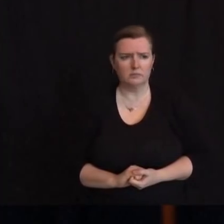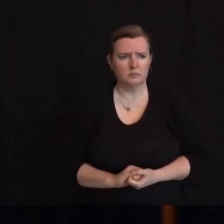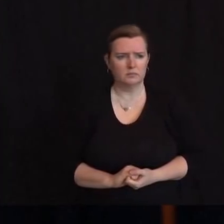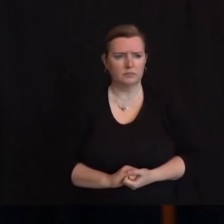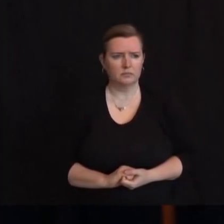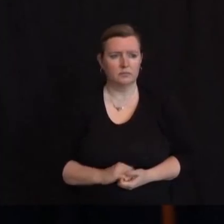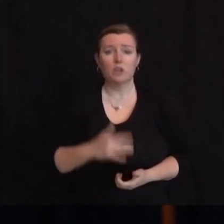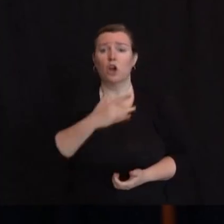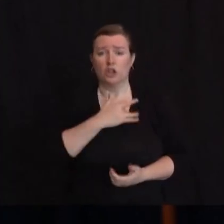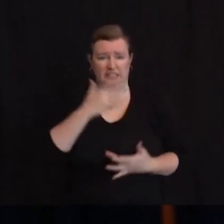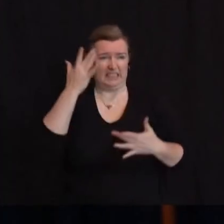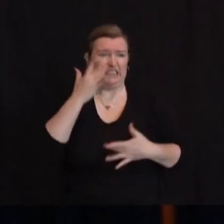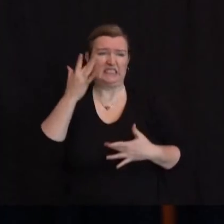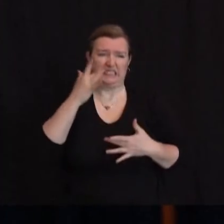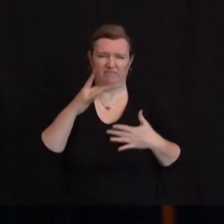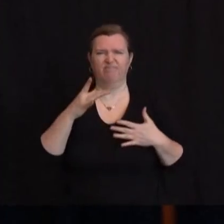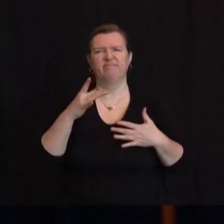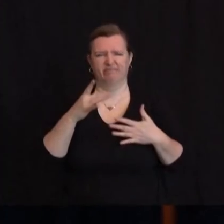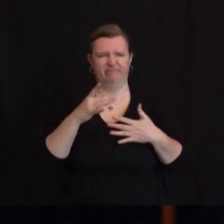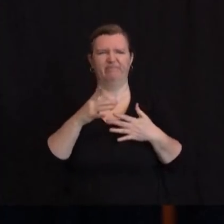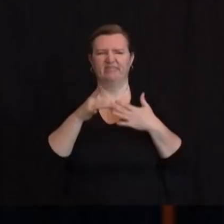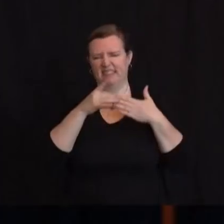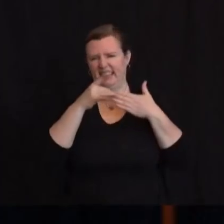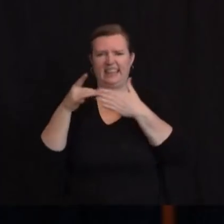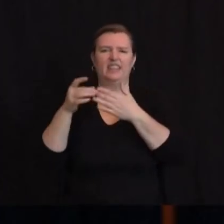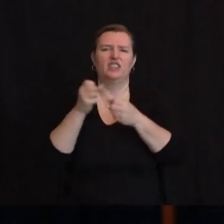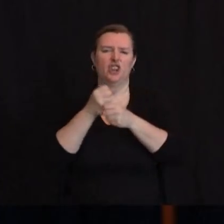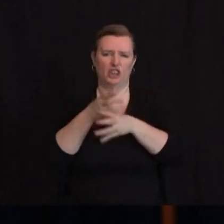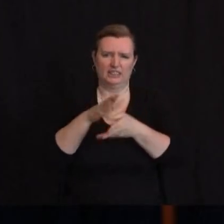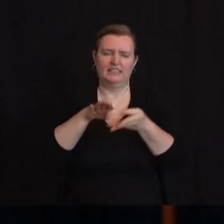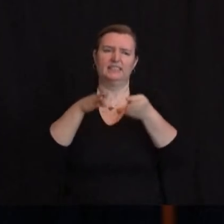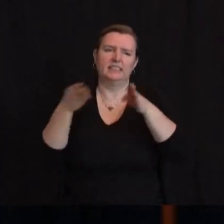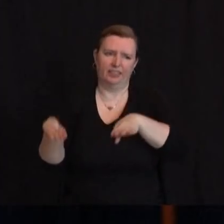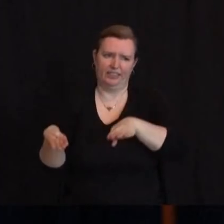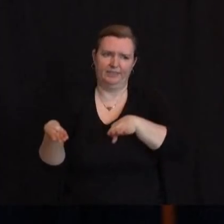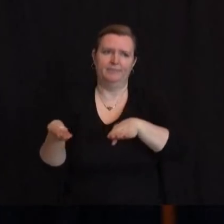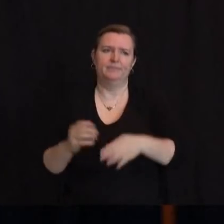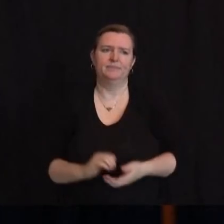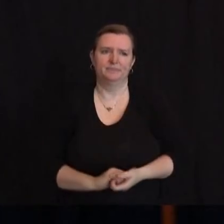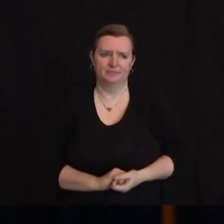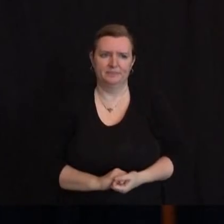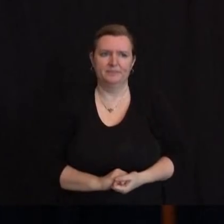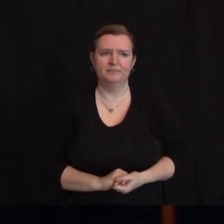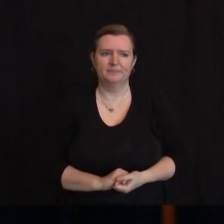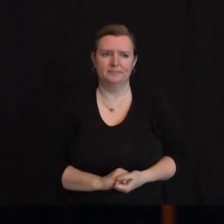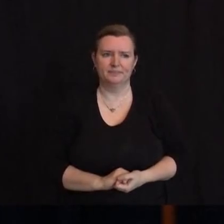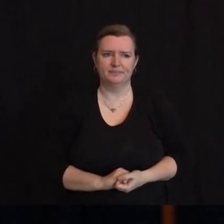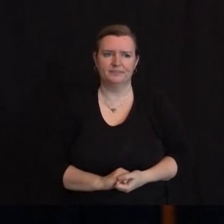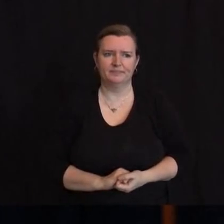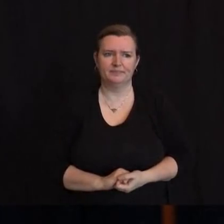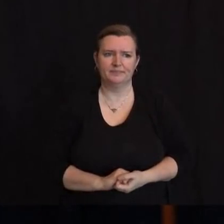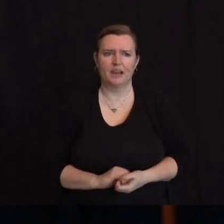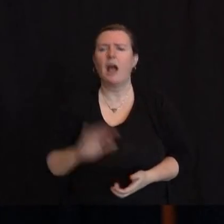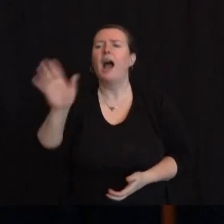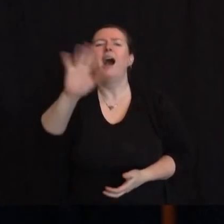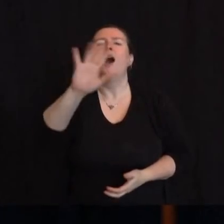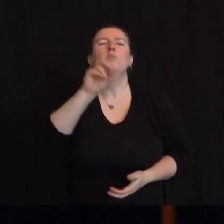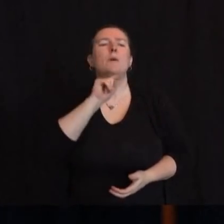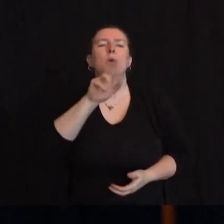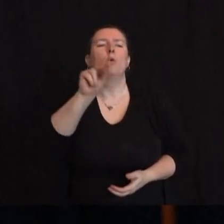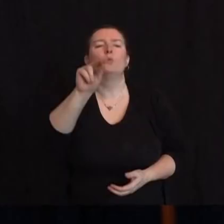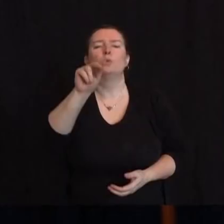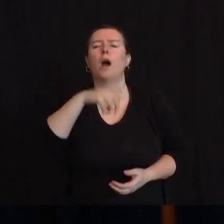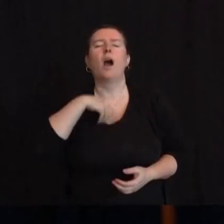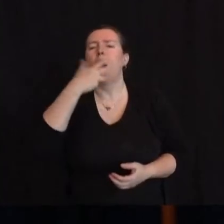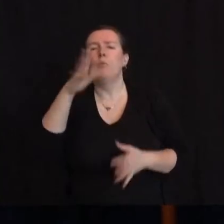cause at 61.8%. Uh, I meant meaning how many meaning how many of the people